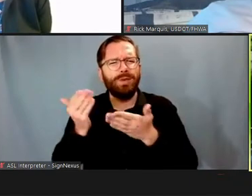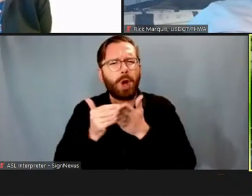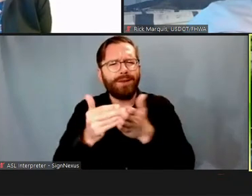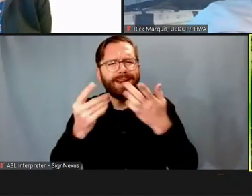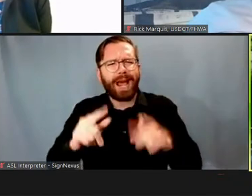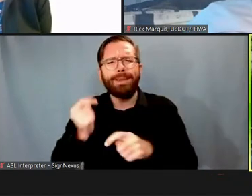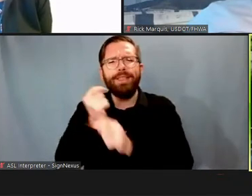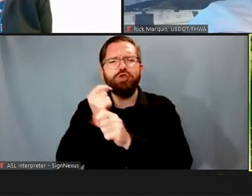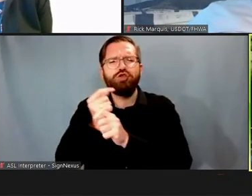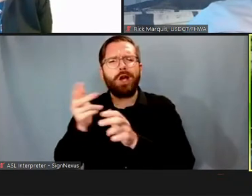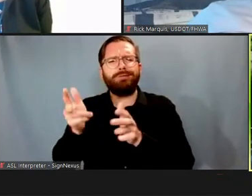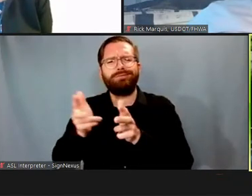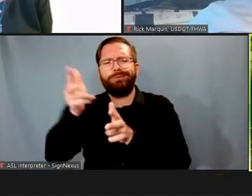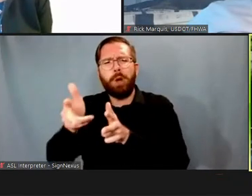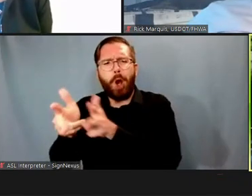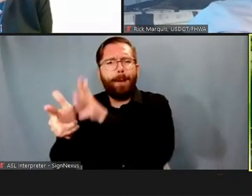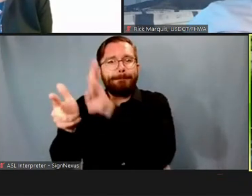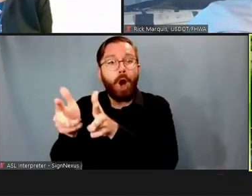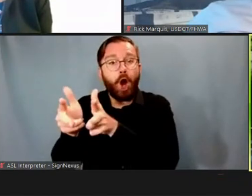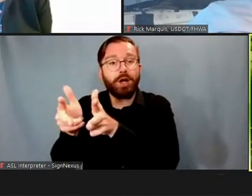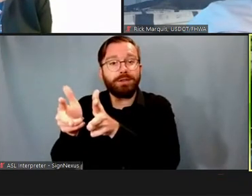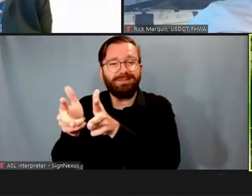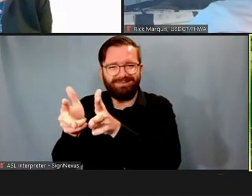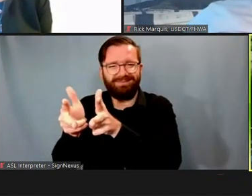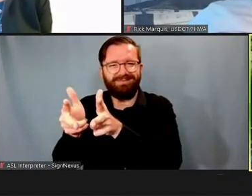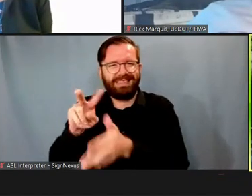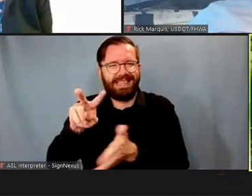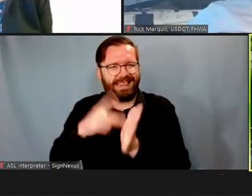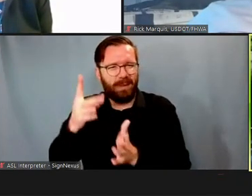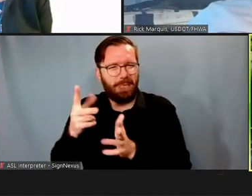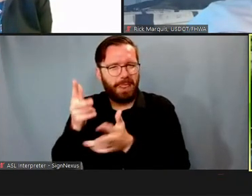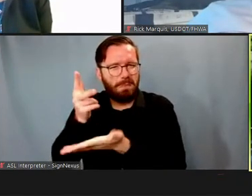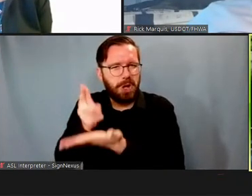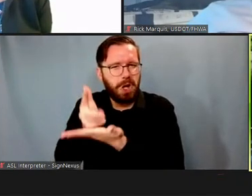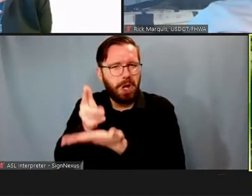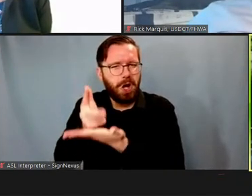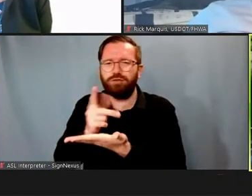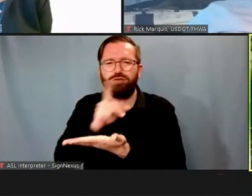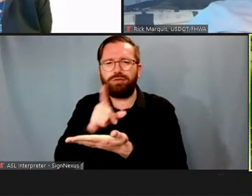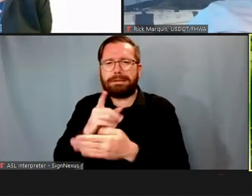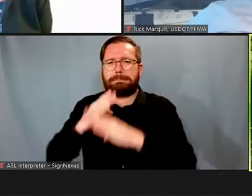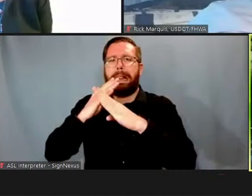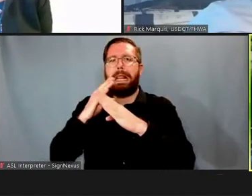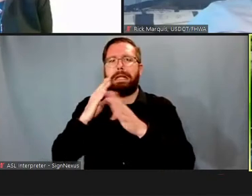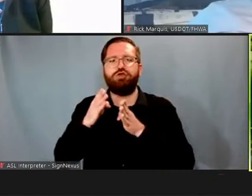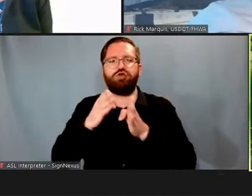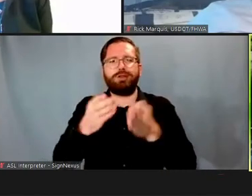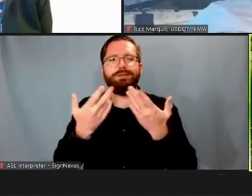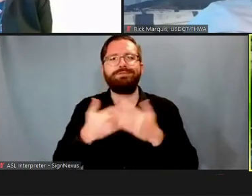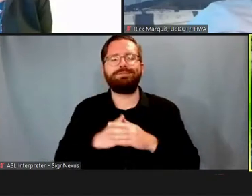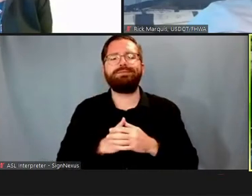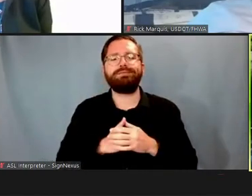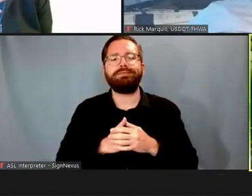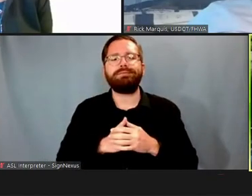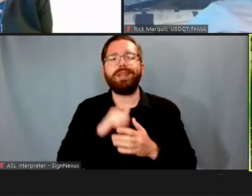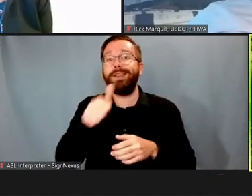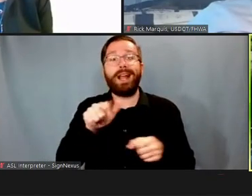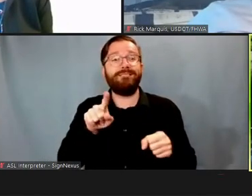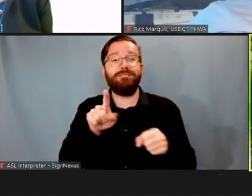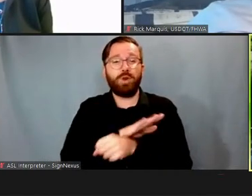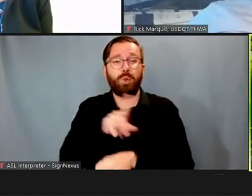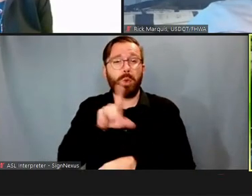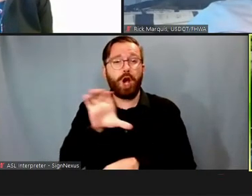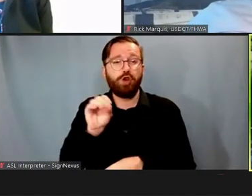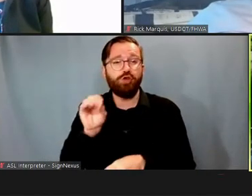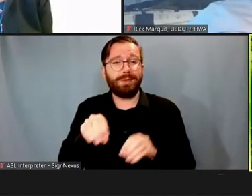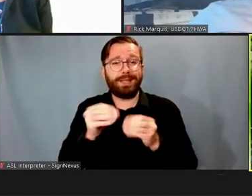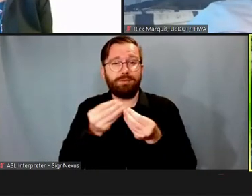bus lanes i recognize these are not easy solutions but they do warrant research and exploration as you